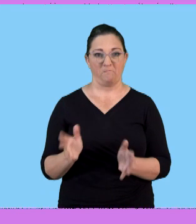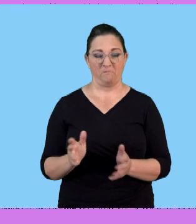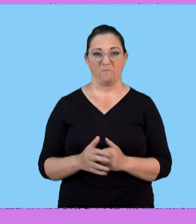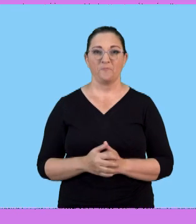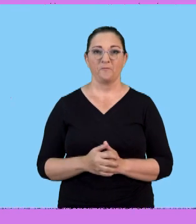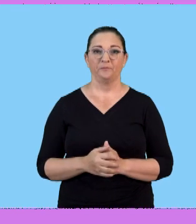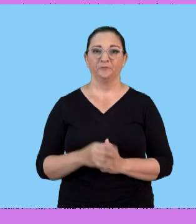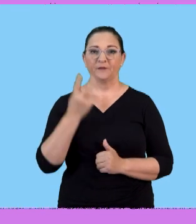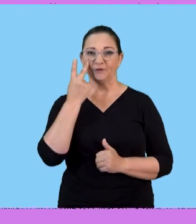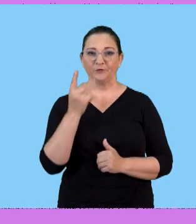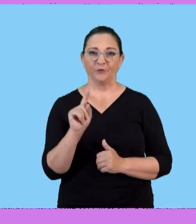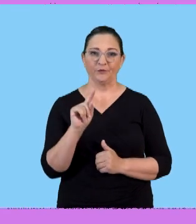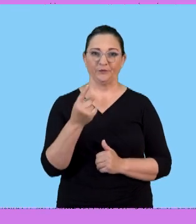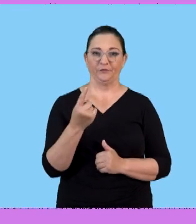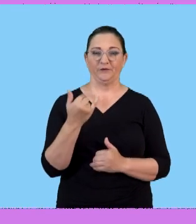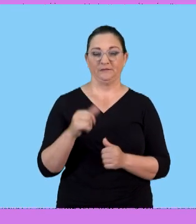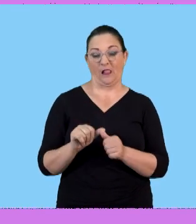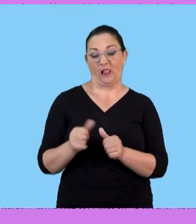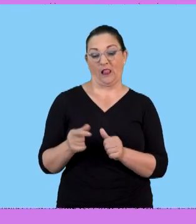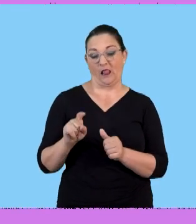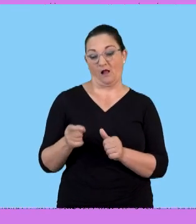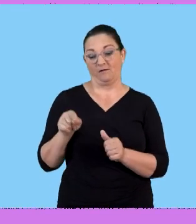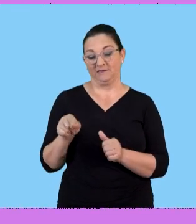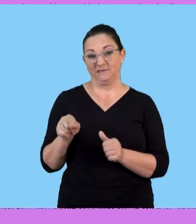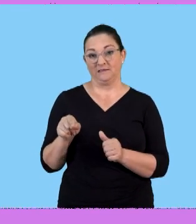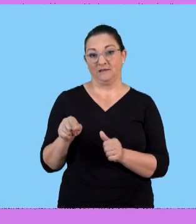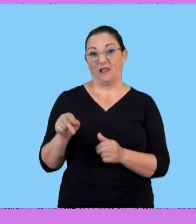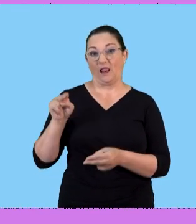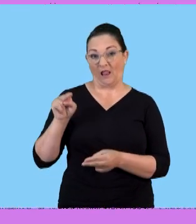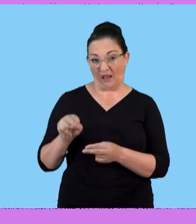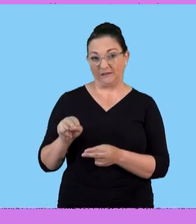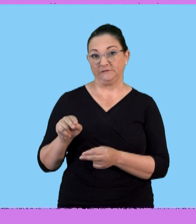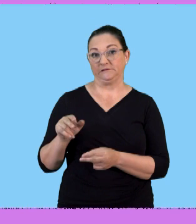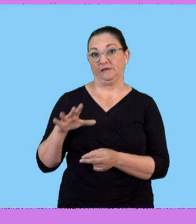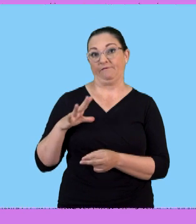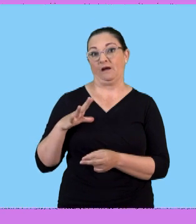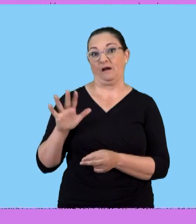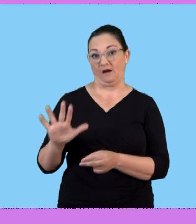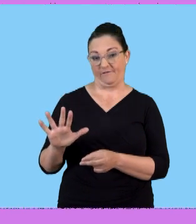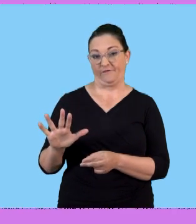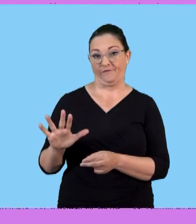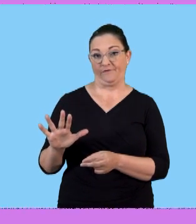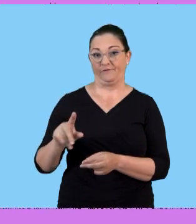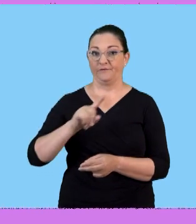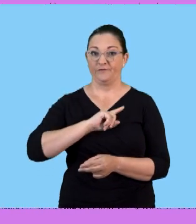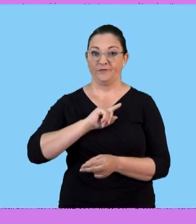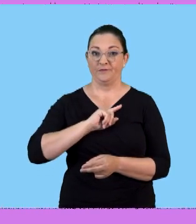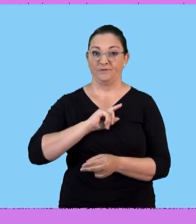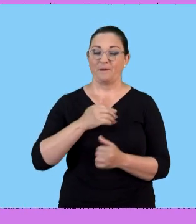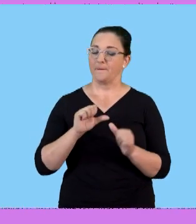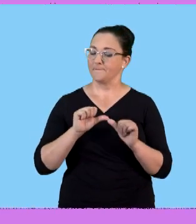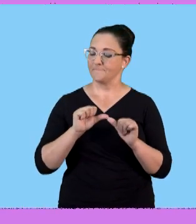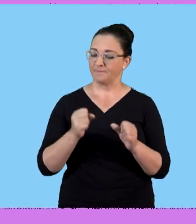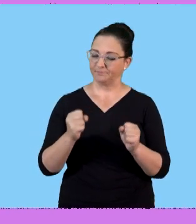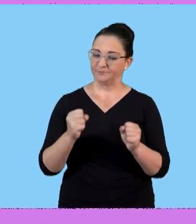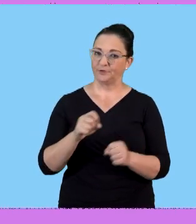therefore, if I'll look at the first digit after the decimal, that's 1. It's less than 5. So therefore, it will